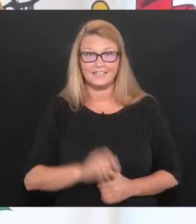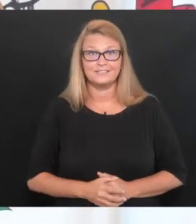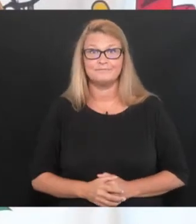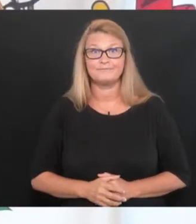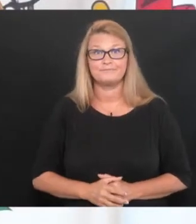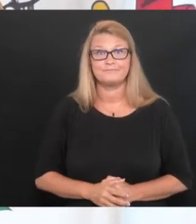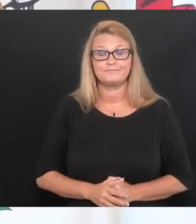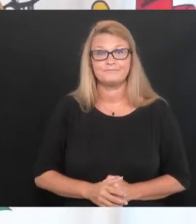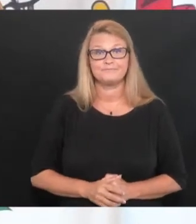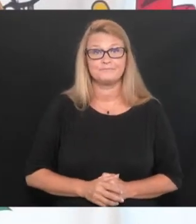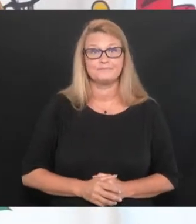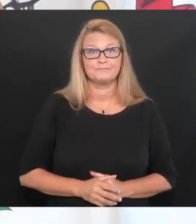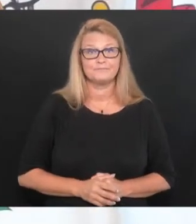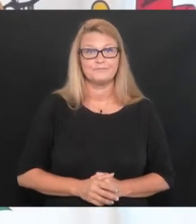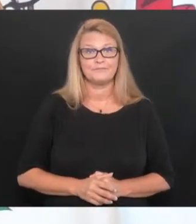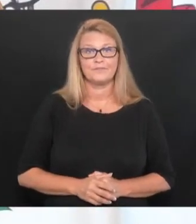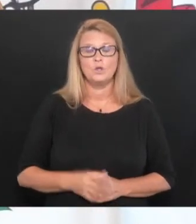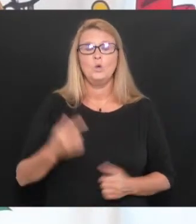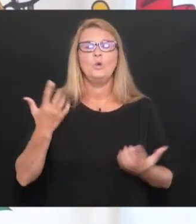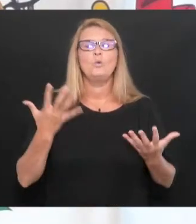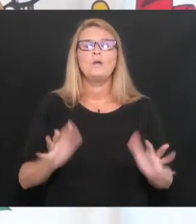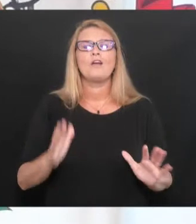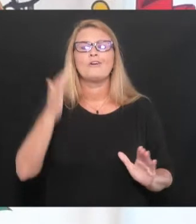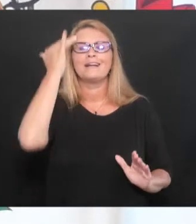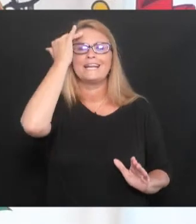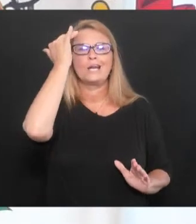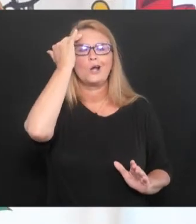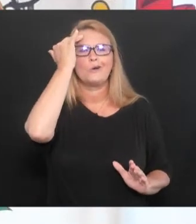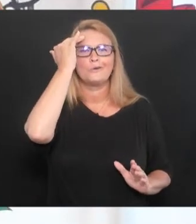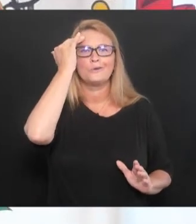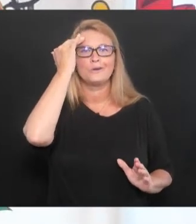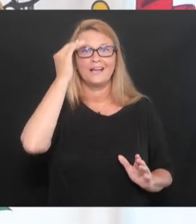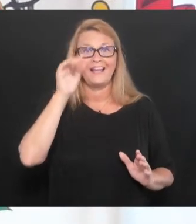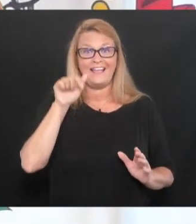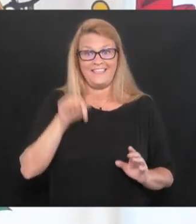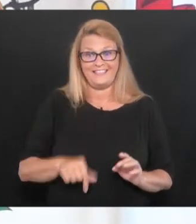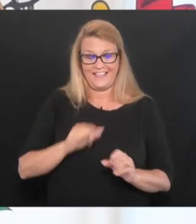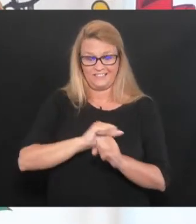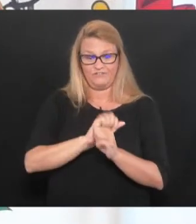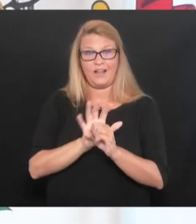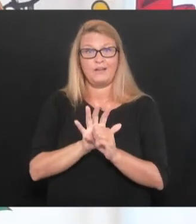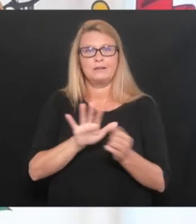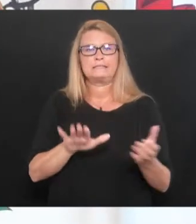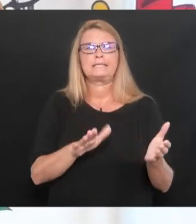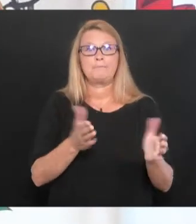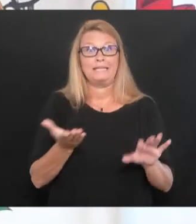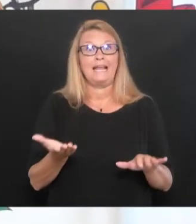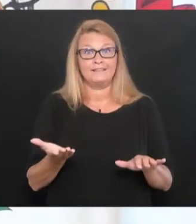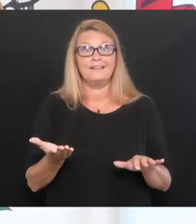us and everything. We absolutely know, how deadly this virus can be.